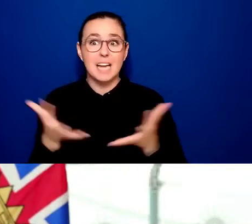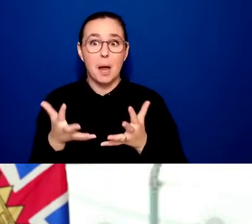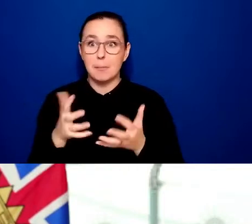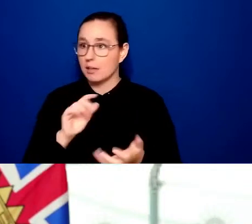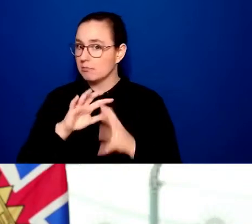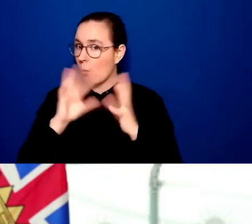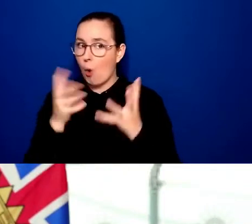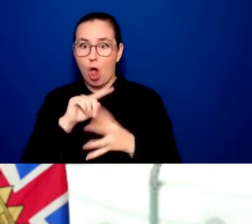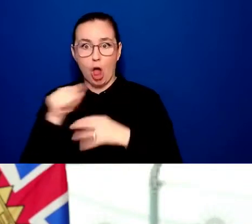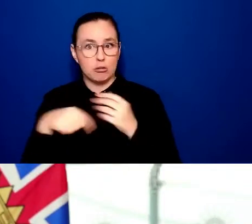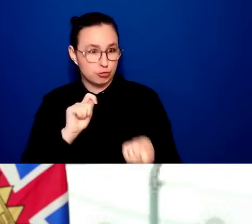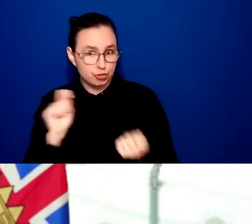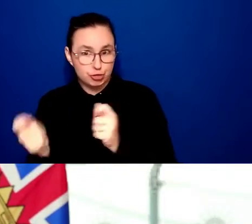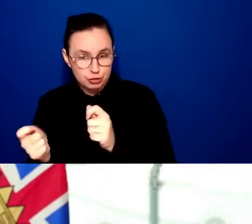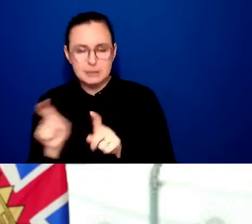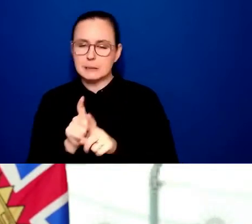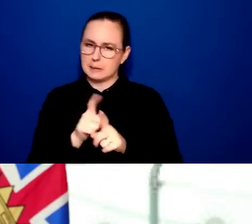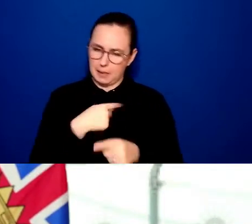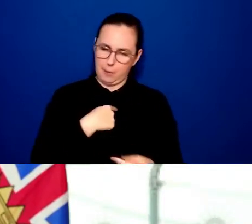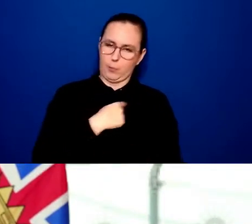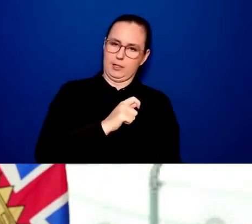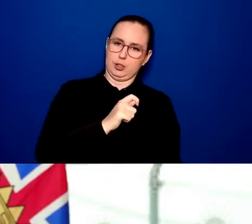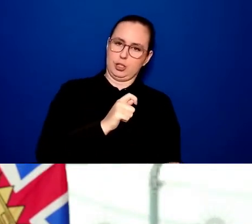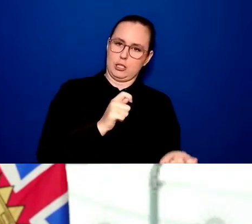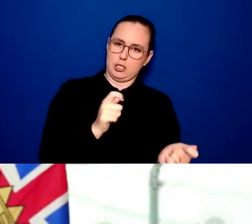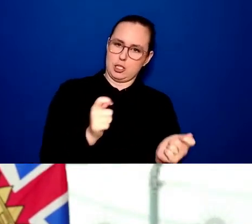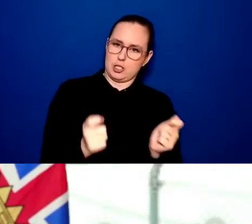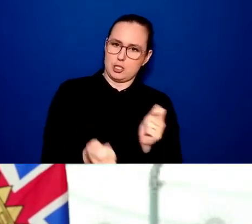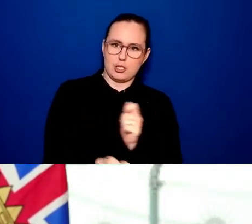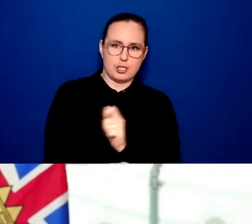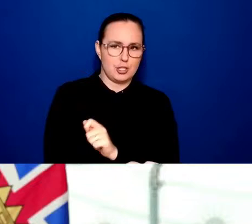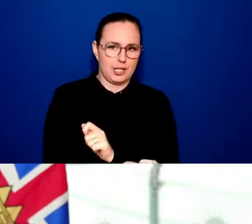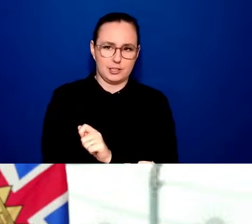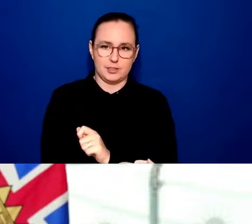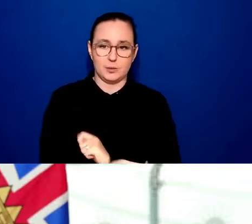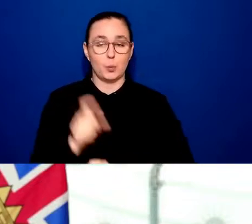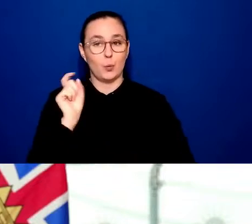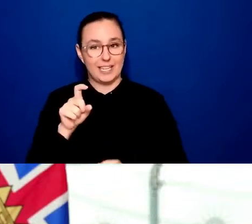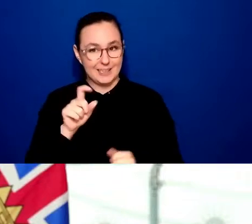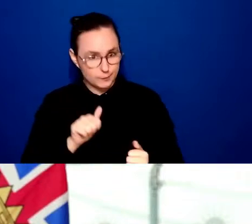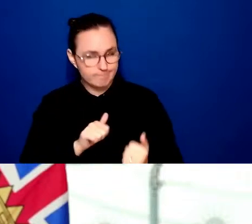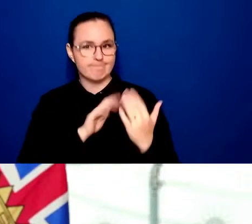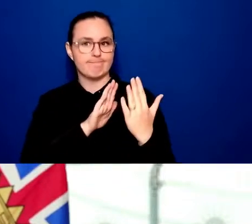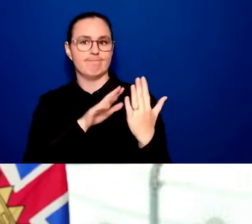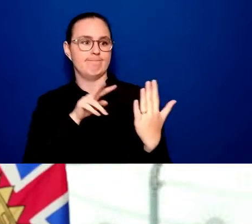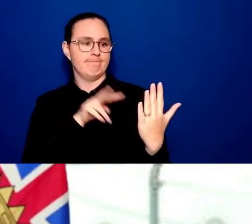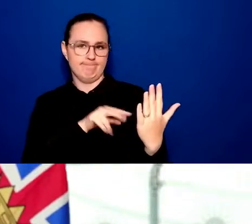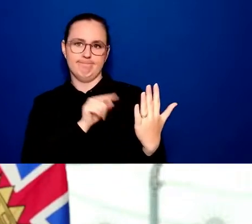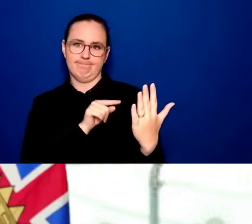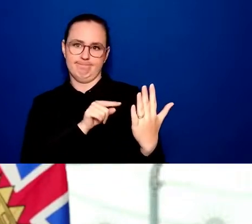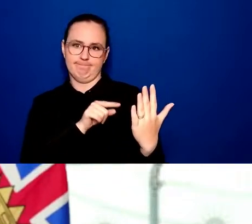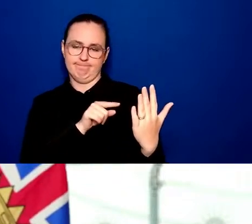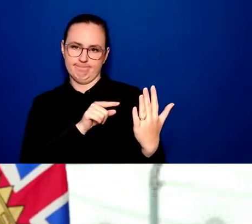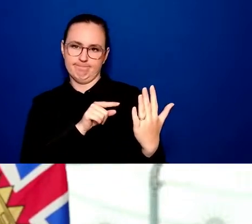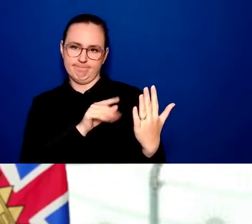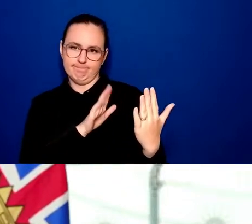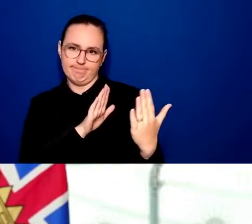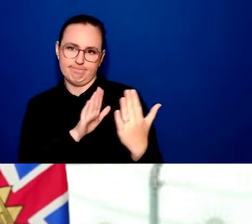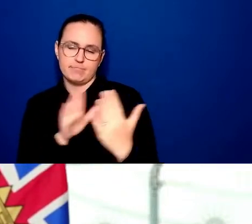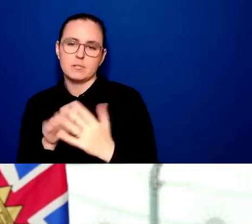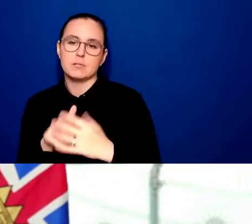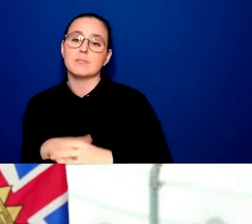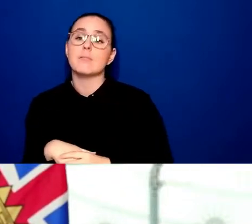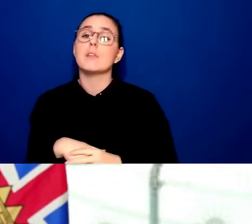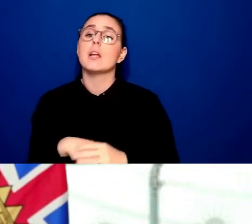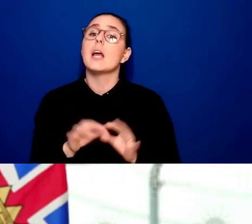changes to address the situation as it is arising. What remains steadfast is the need for all of us